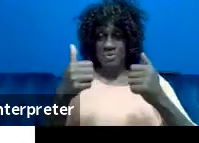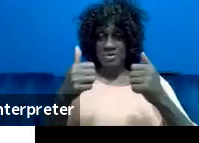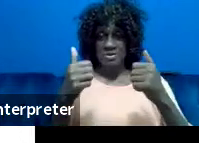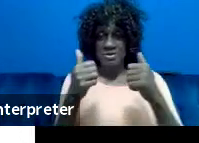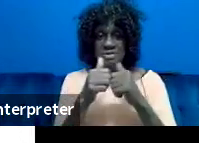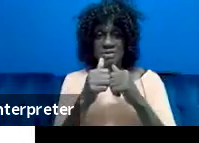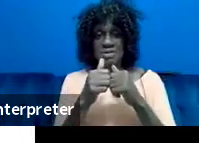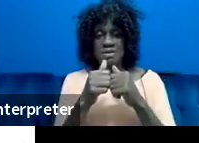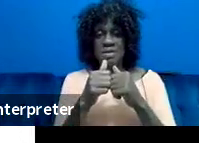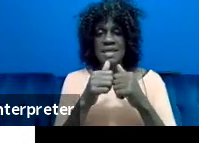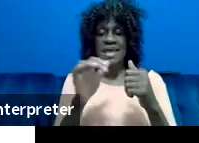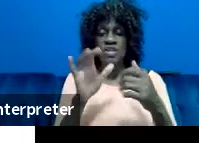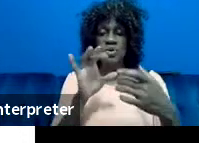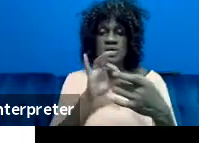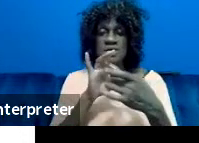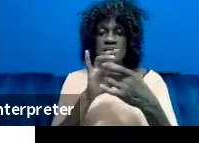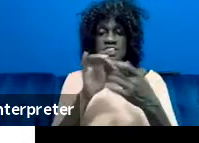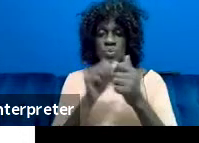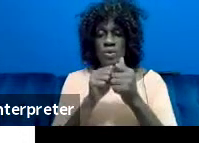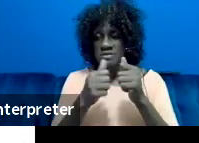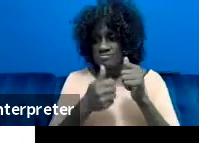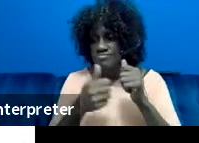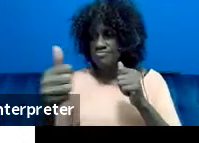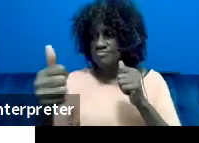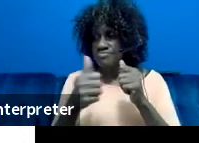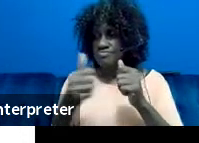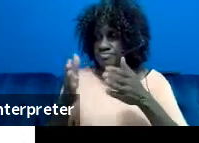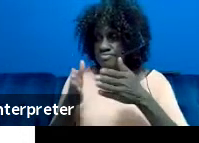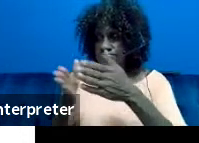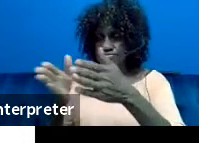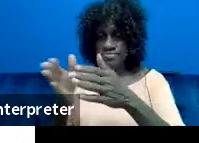then be connected by an accessible route because they'd be on the same site.